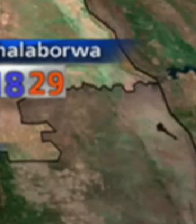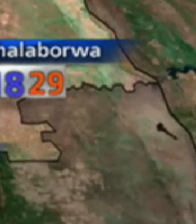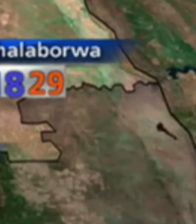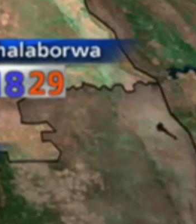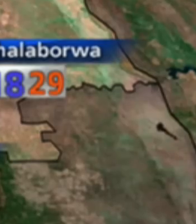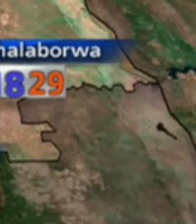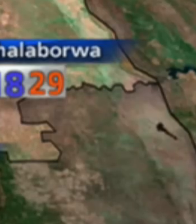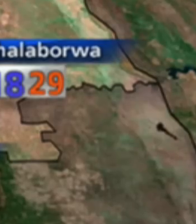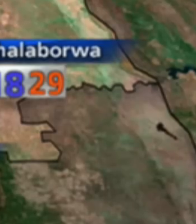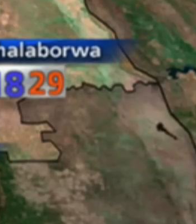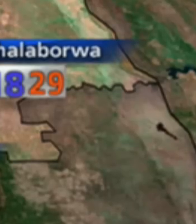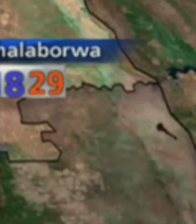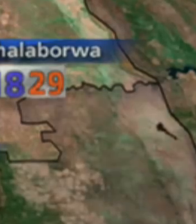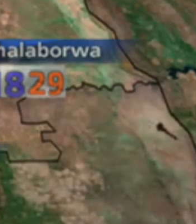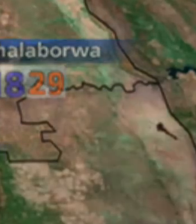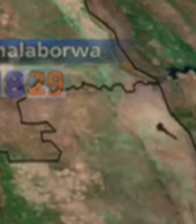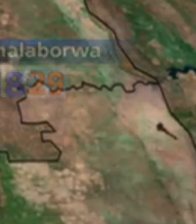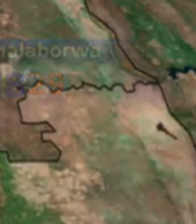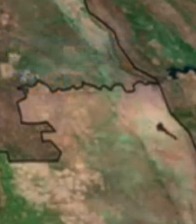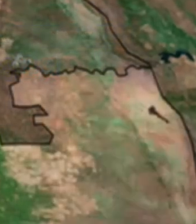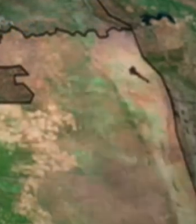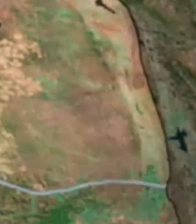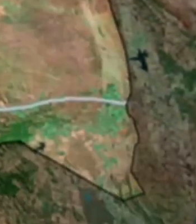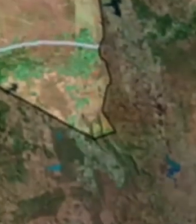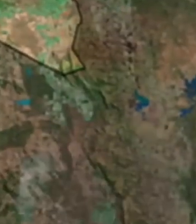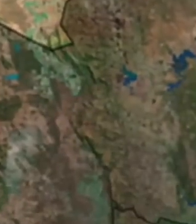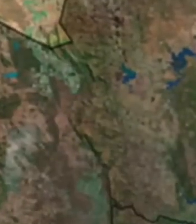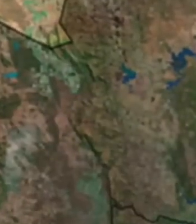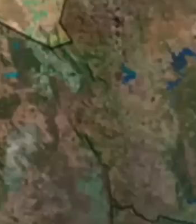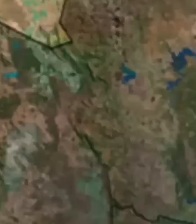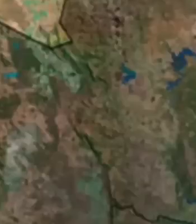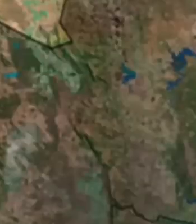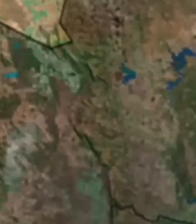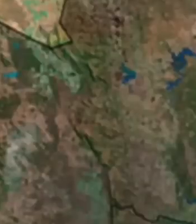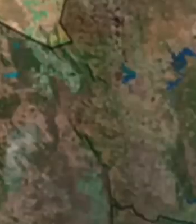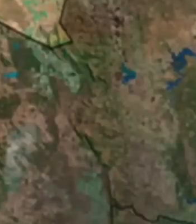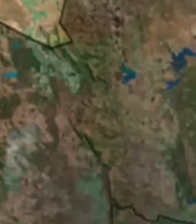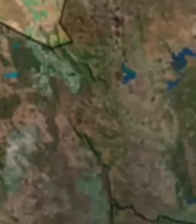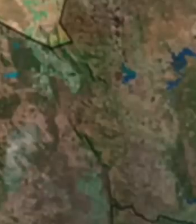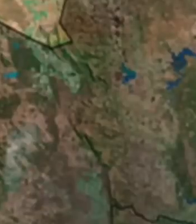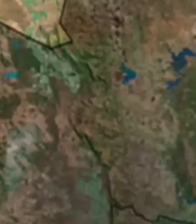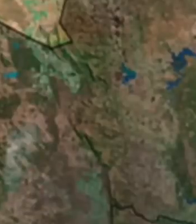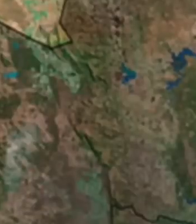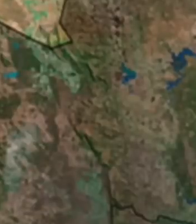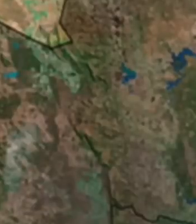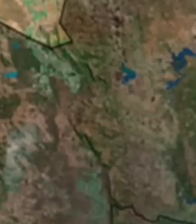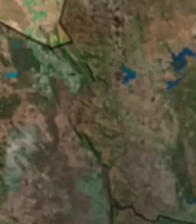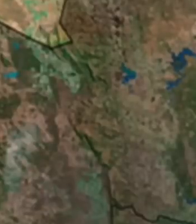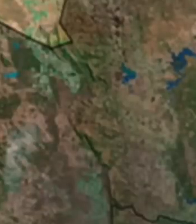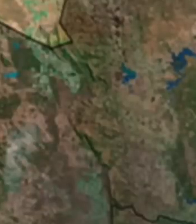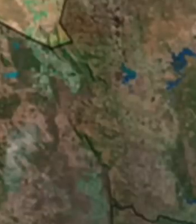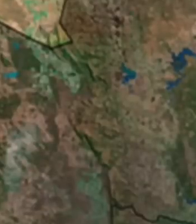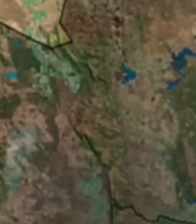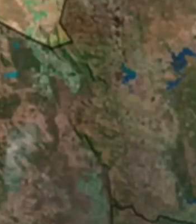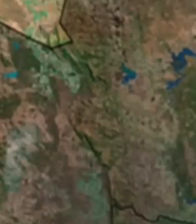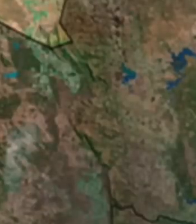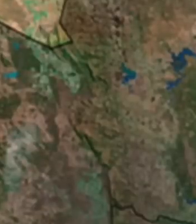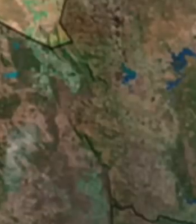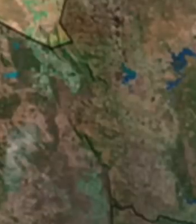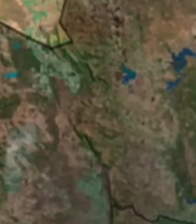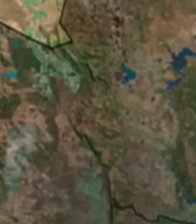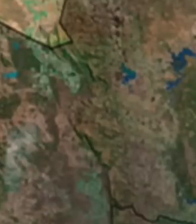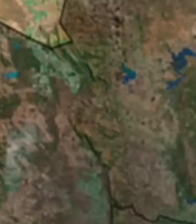hona ka Rothayando o tla hlo phole empa re shebile ka bela le pala le tla hlo chise re di ritha ho mashome a mararo ka fela ha re shebile hona ka Carolina o tla